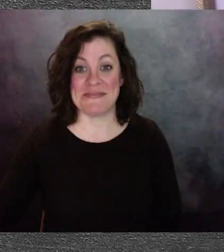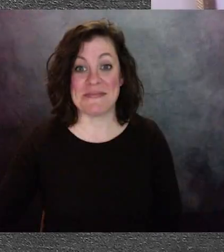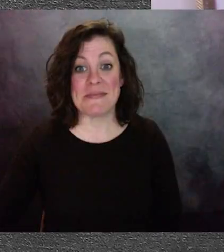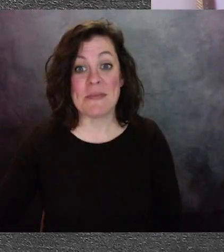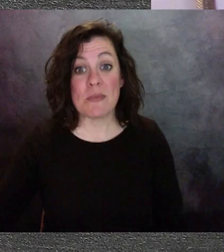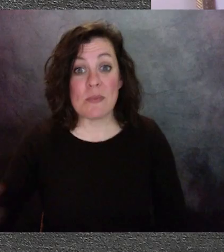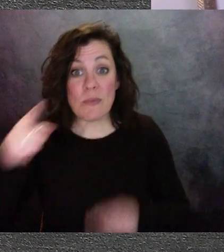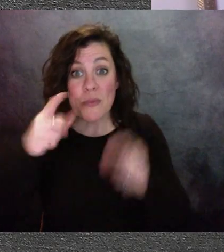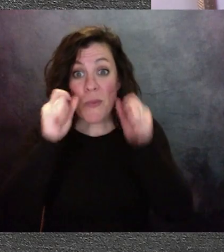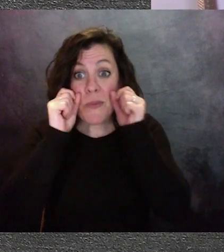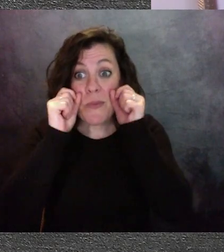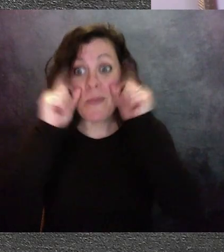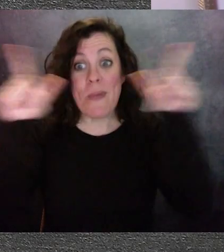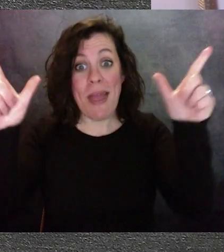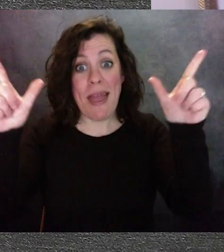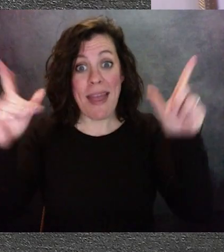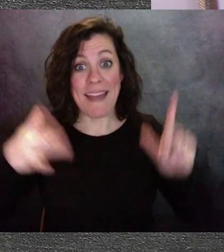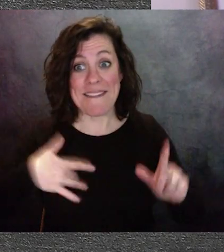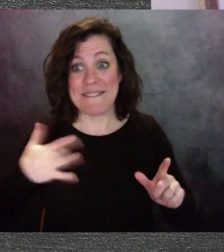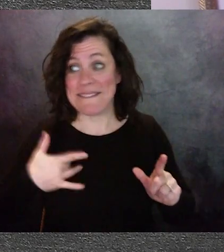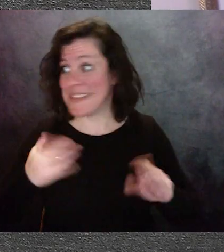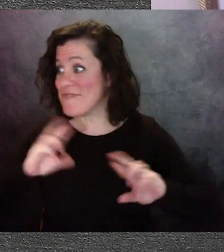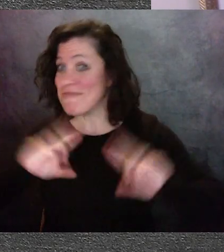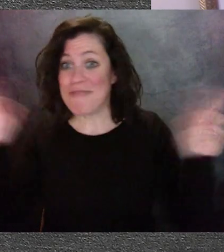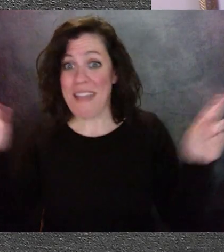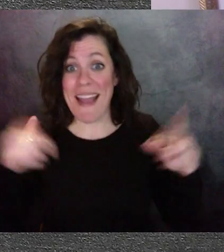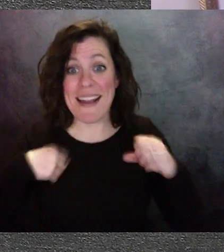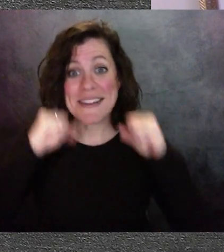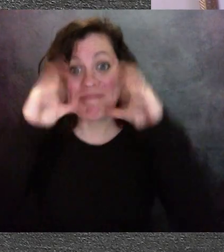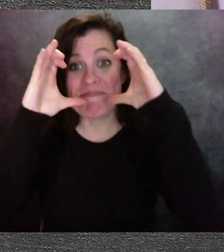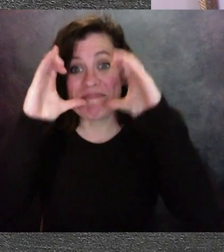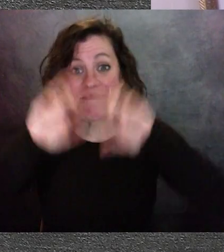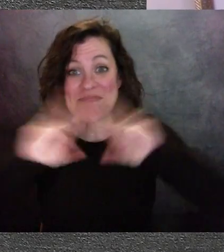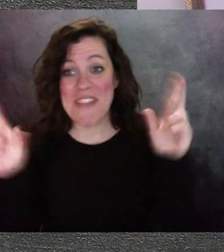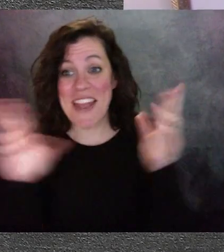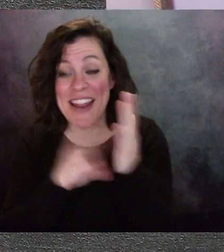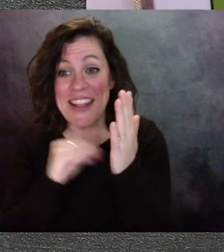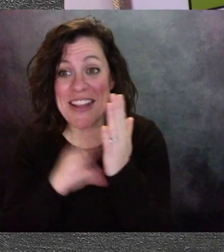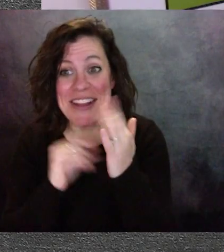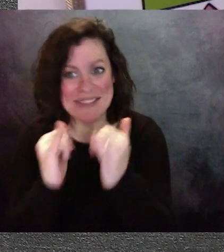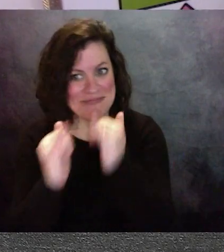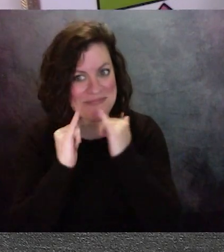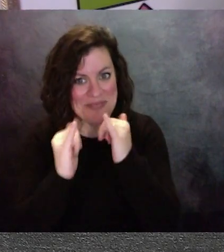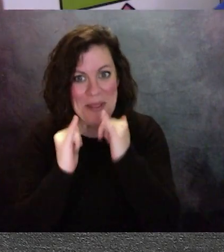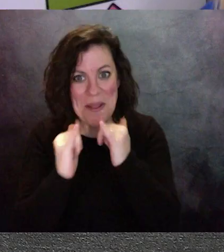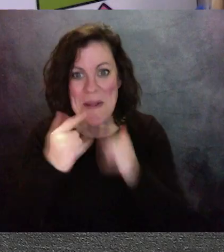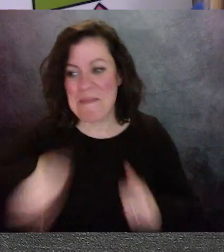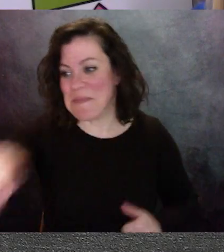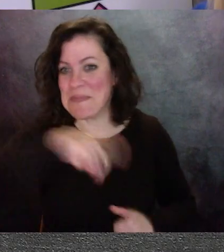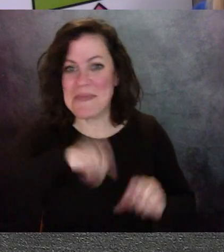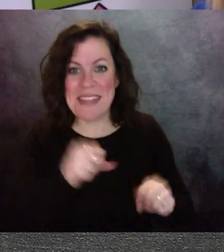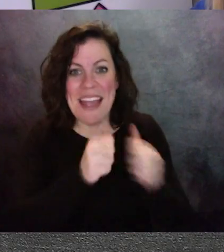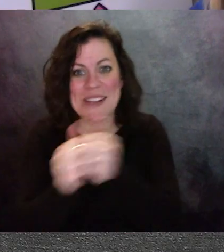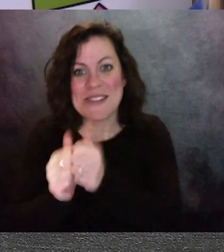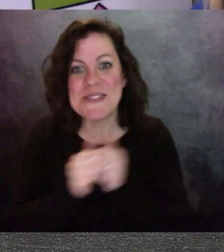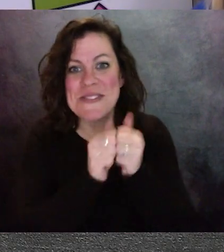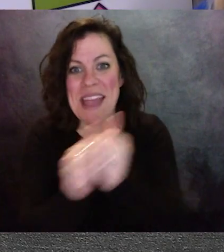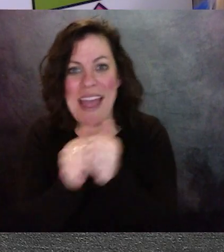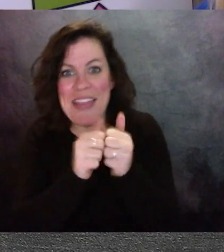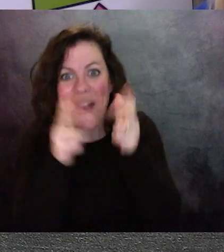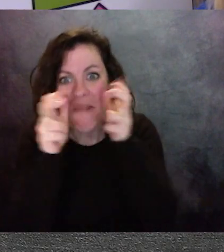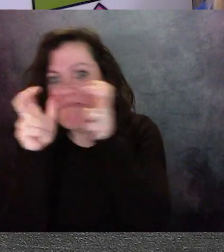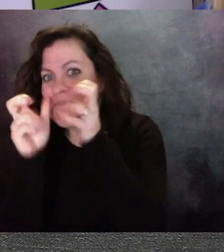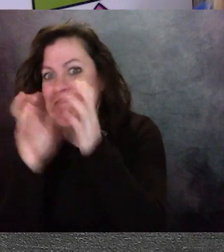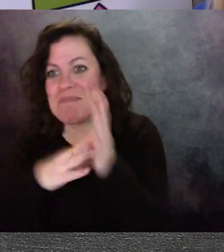Did you wake up ready to learn something new today? Well, so did I, so let's learn together. Today we're going to learn a very